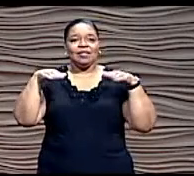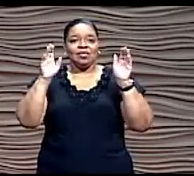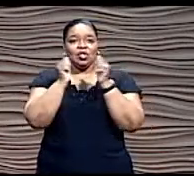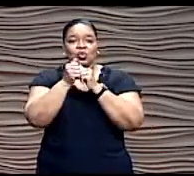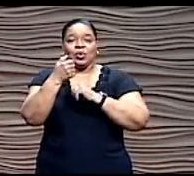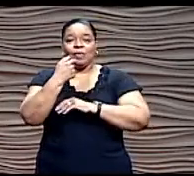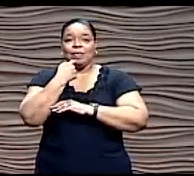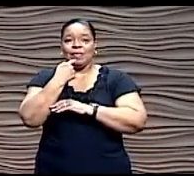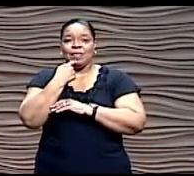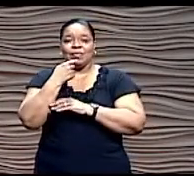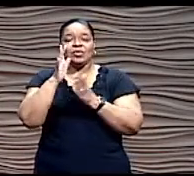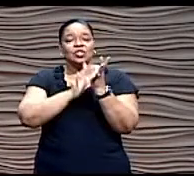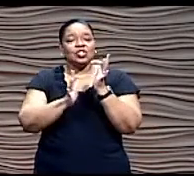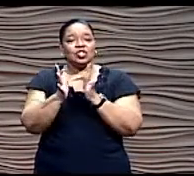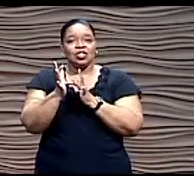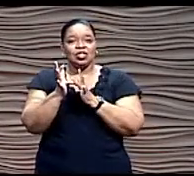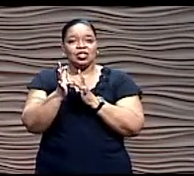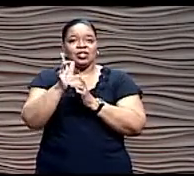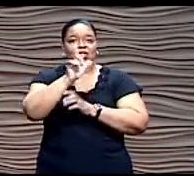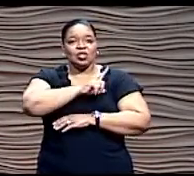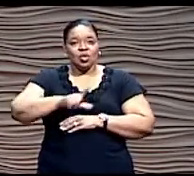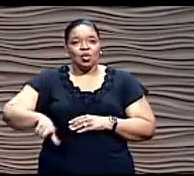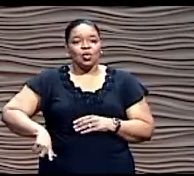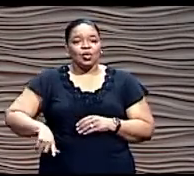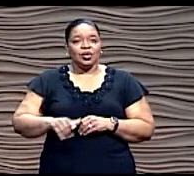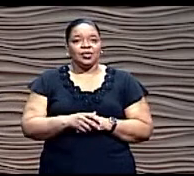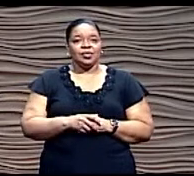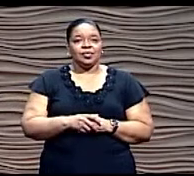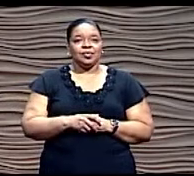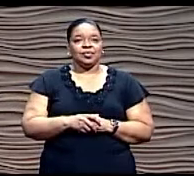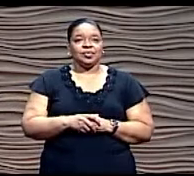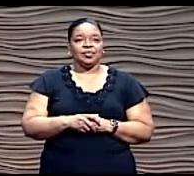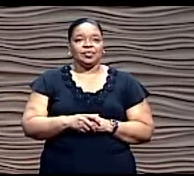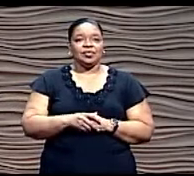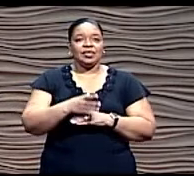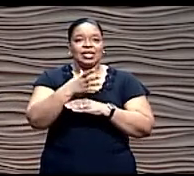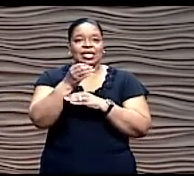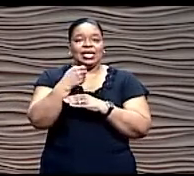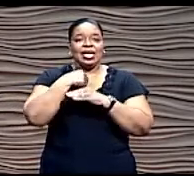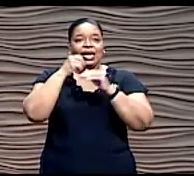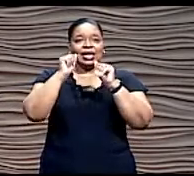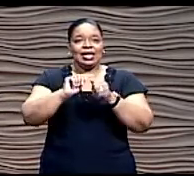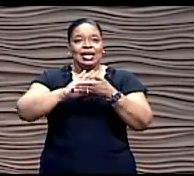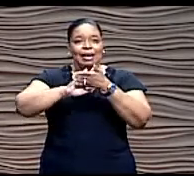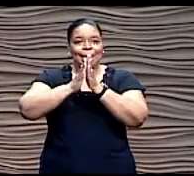mouth Jesus Christ is Lord. And I can be saved.